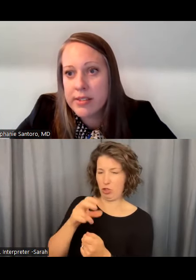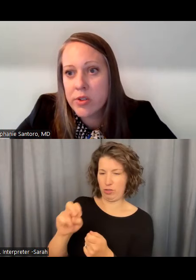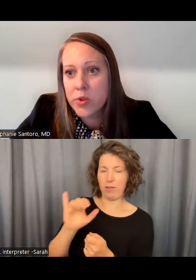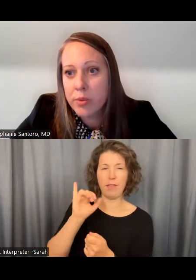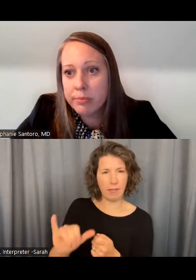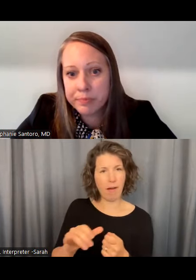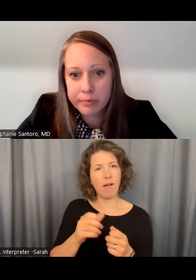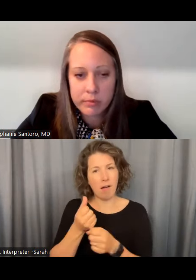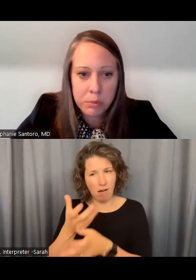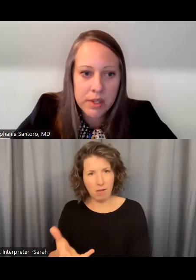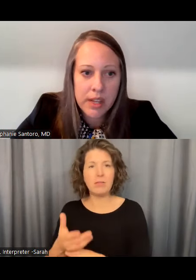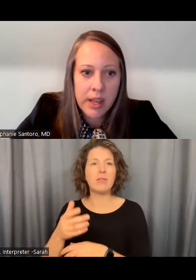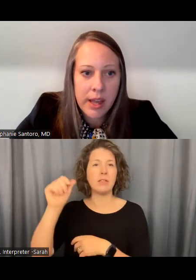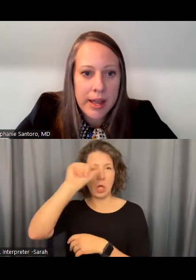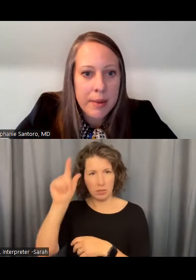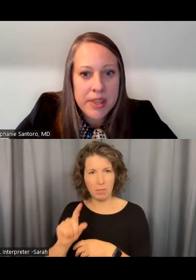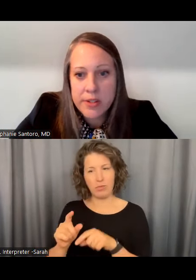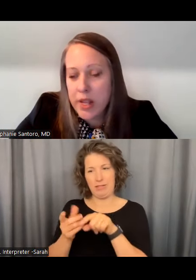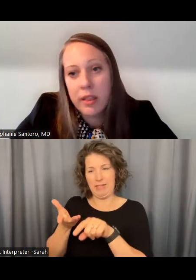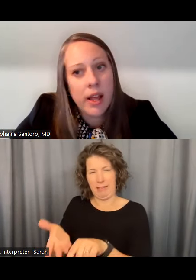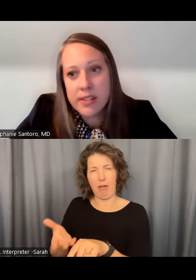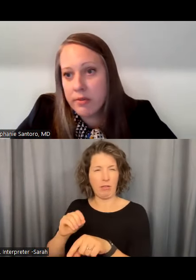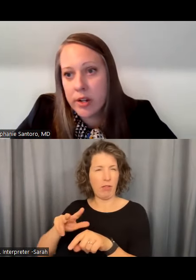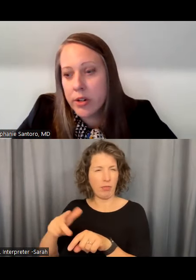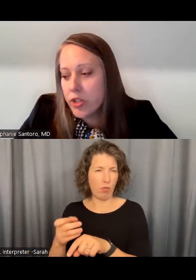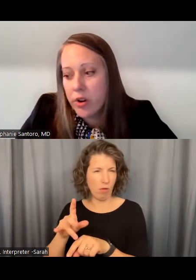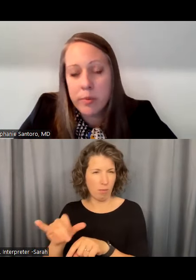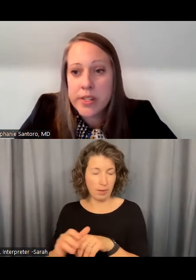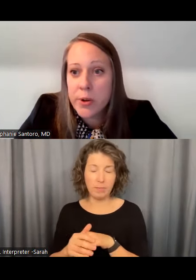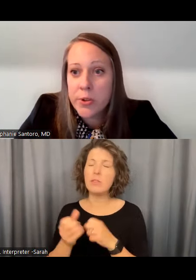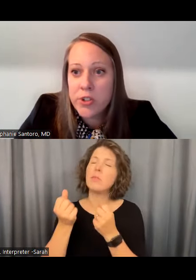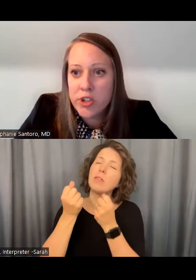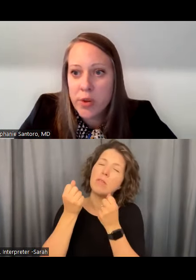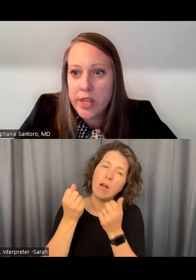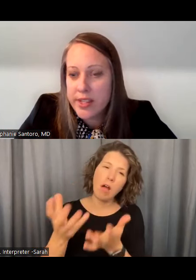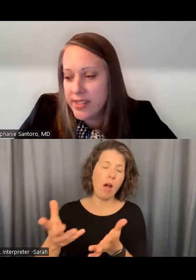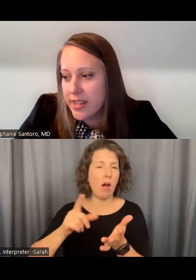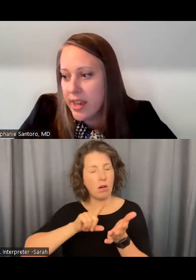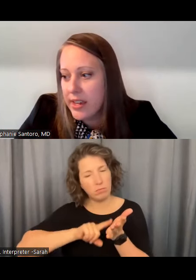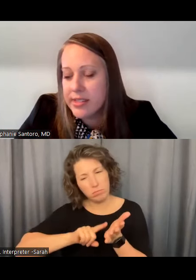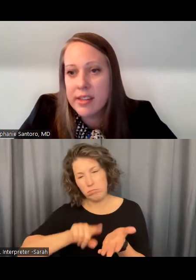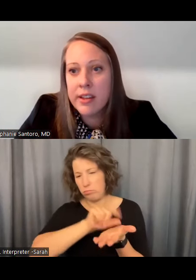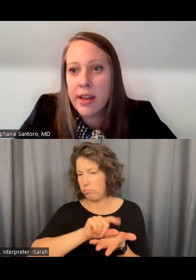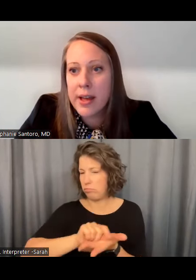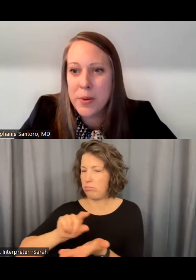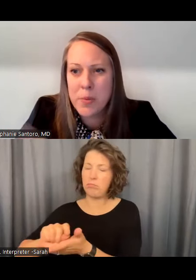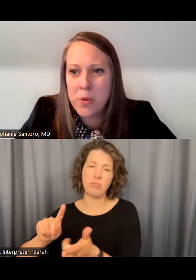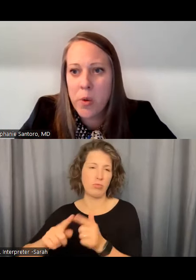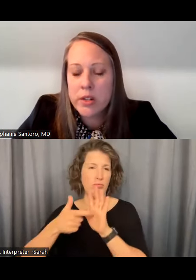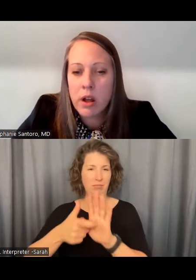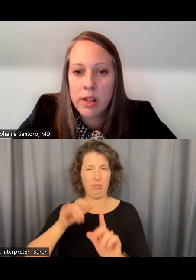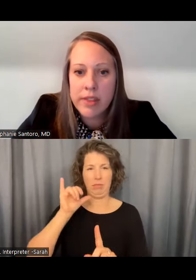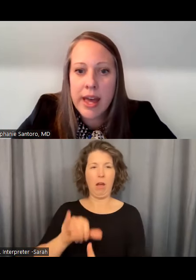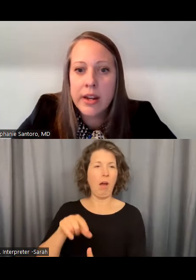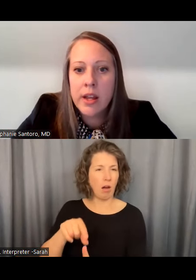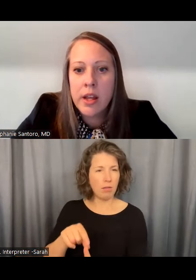Down syndrome. And there's been lots of literature and research to show that this is the case, so I won't go